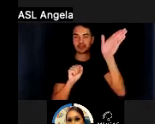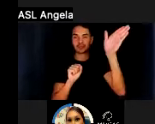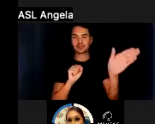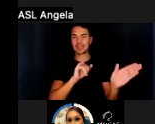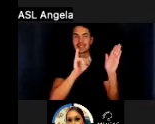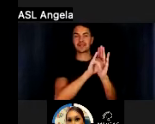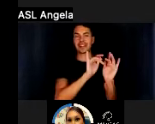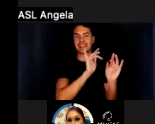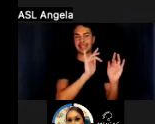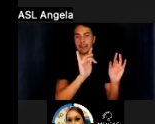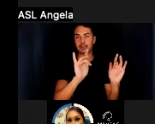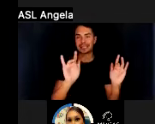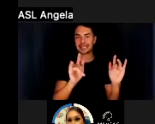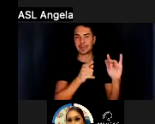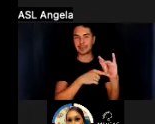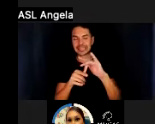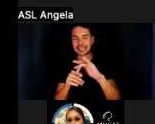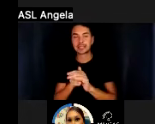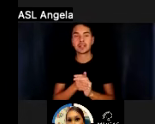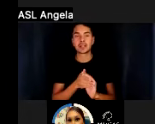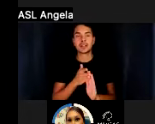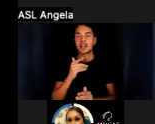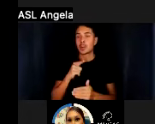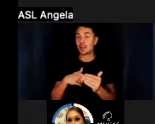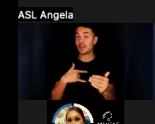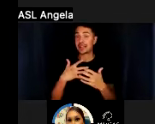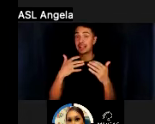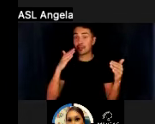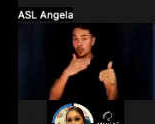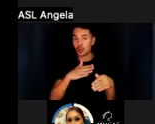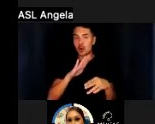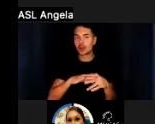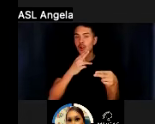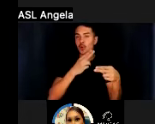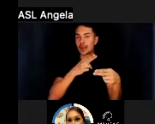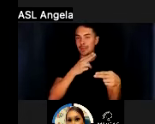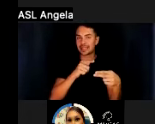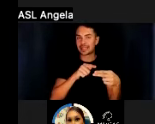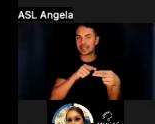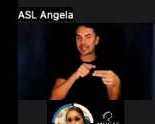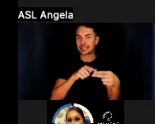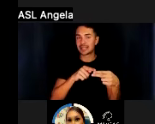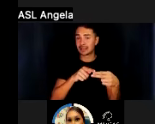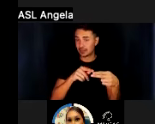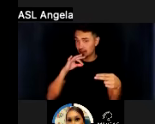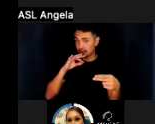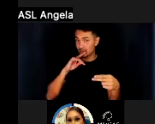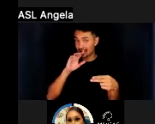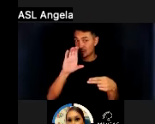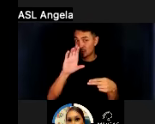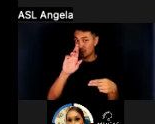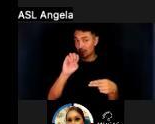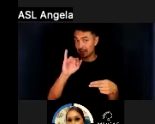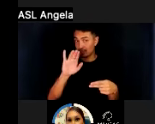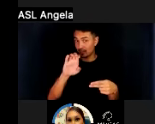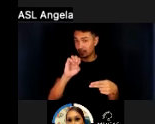putting a lot of focus, or what feels like a lot of focus, on the credibility of the victim, right? And so really, maybe